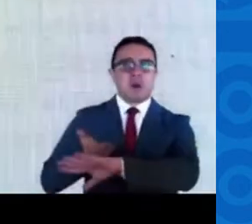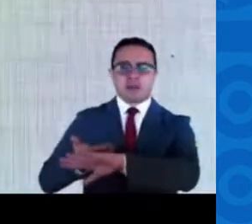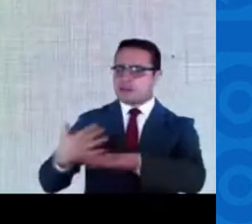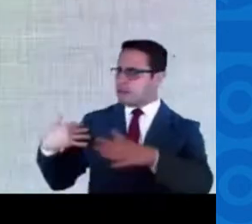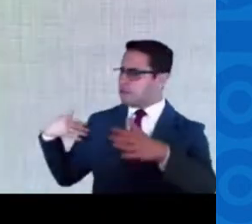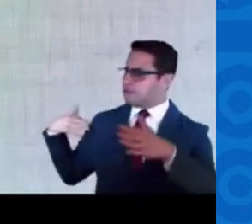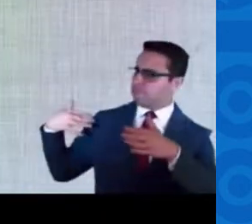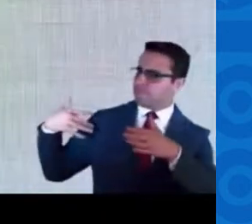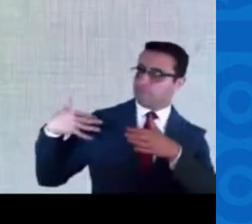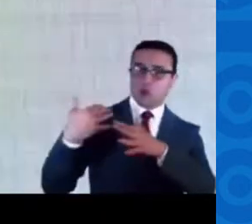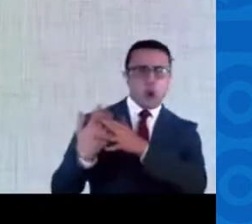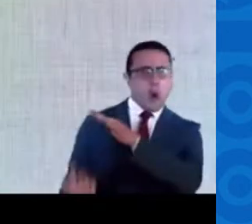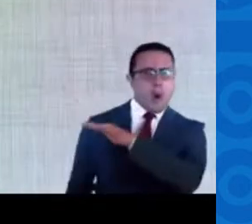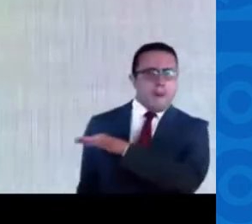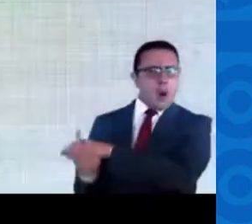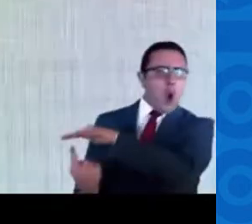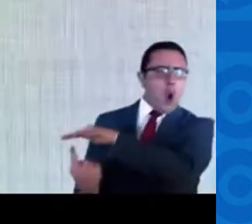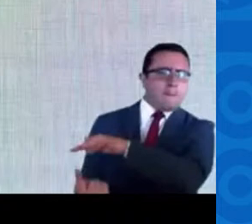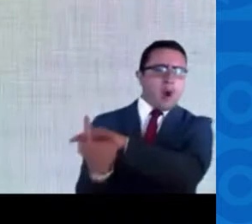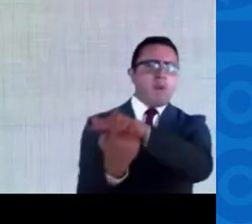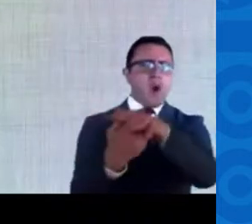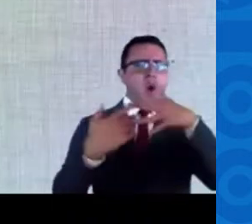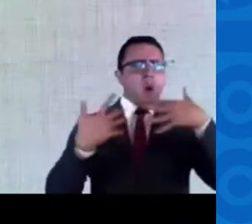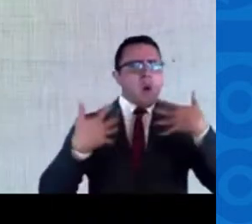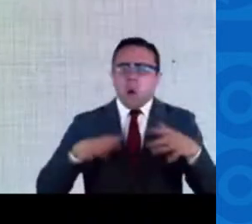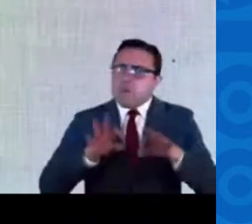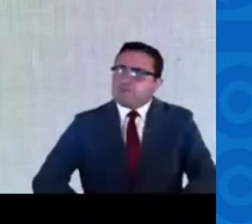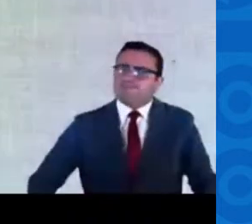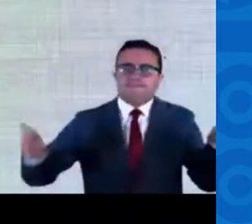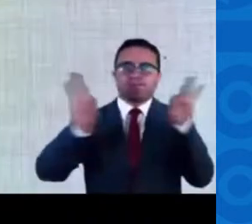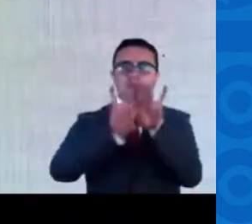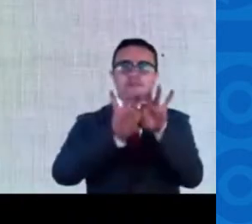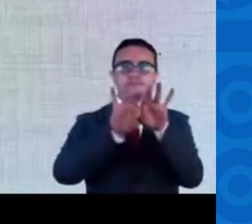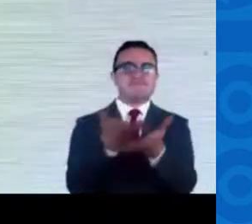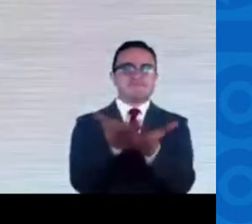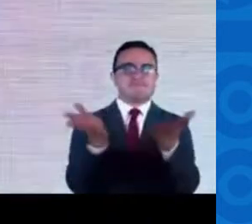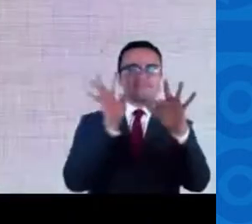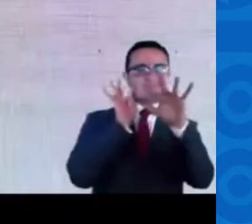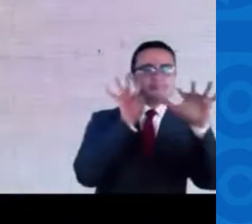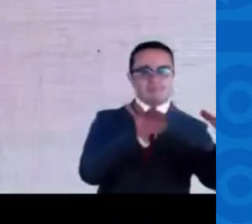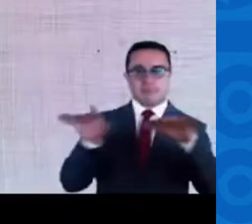last February and that has undergone several